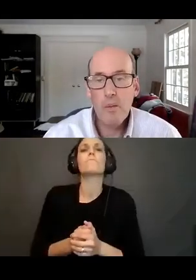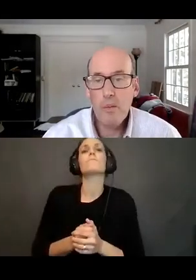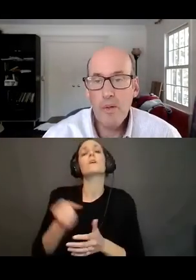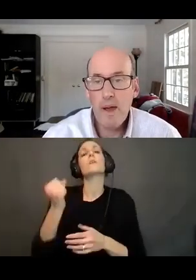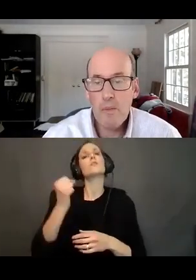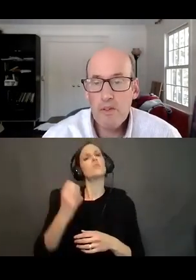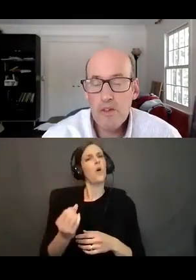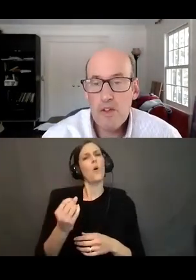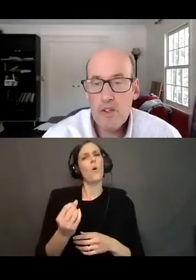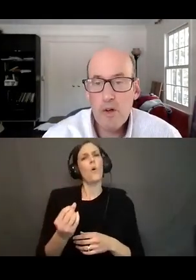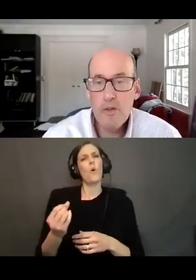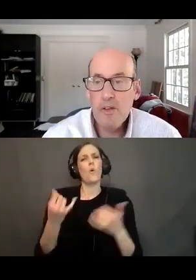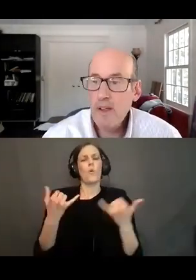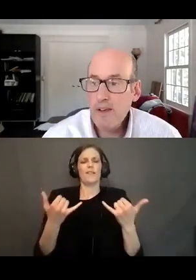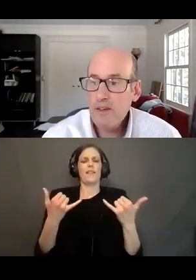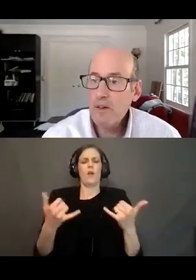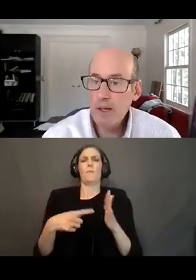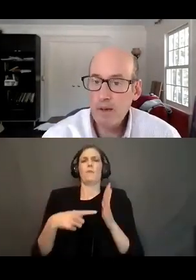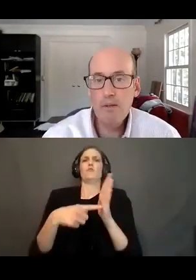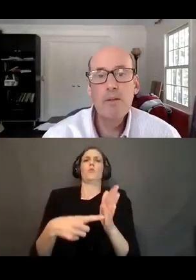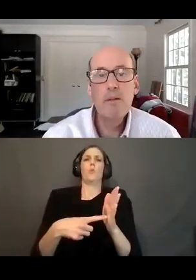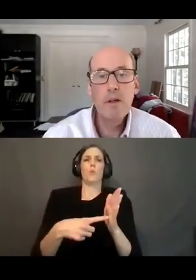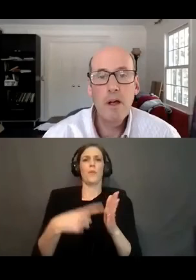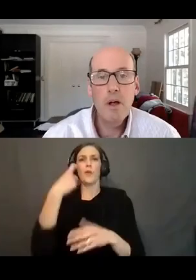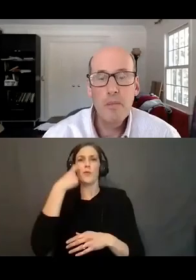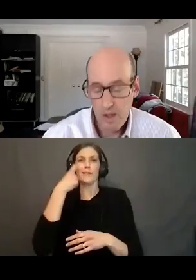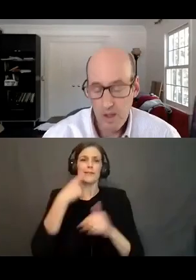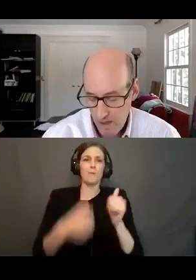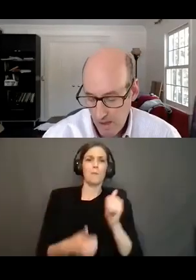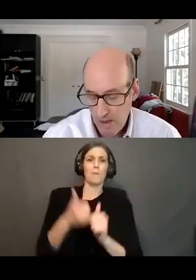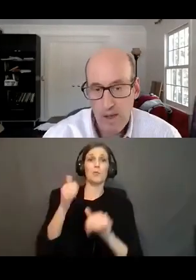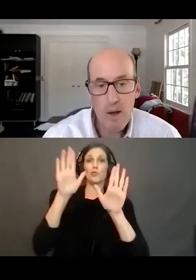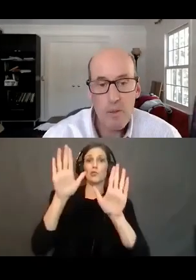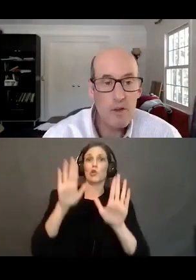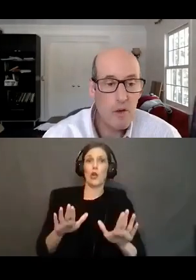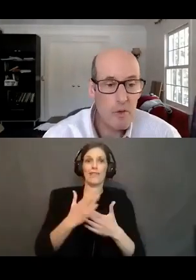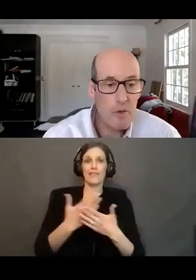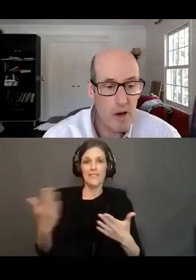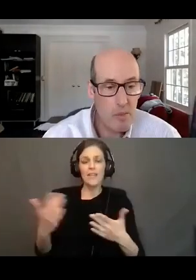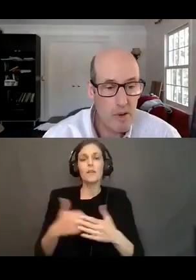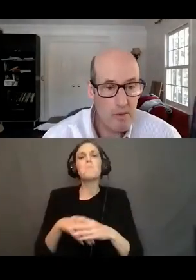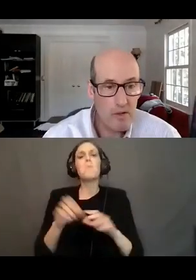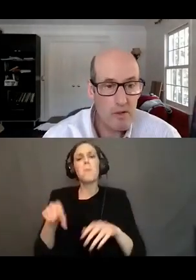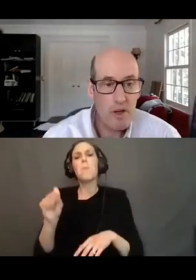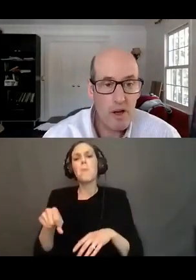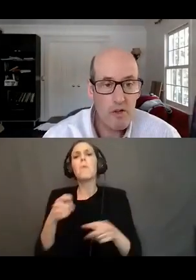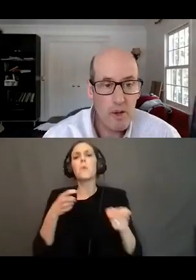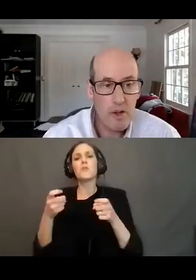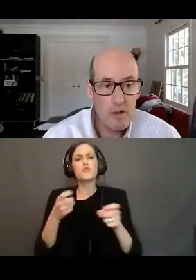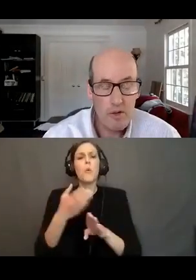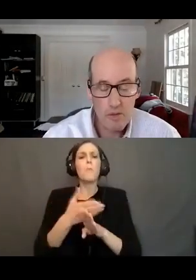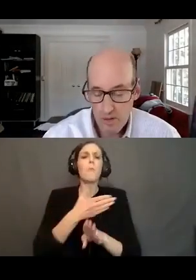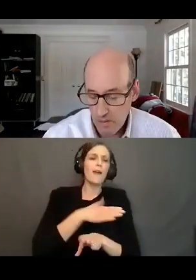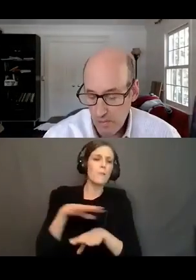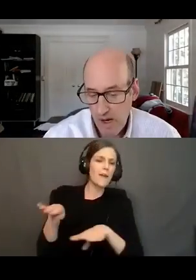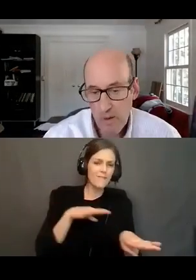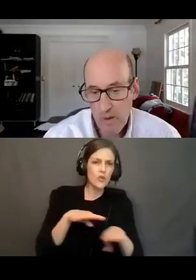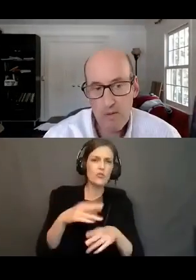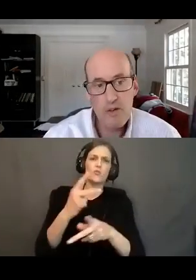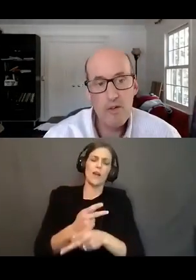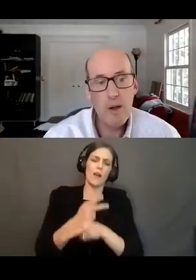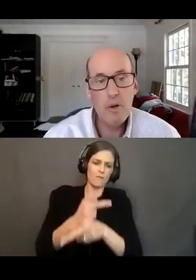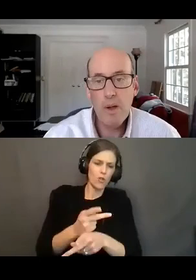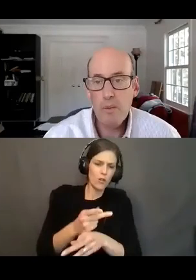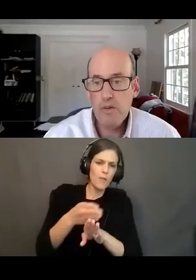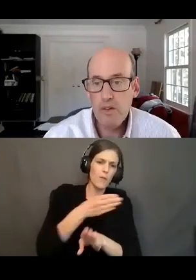So now I'm just going to show you the latest and greatest. Yeah, we control for prior behaviors. We're careful about using the prior